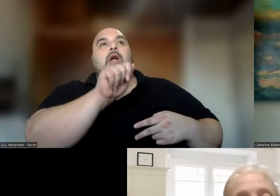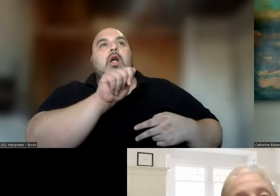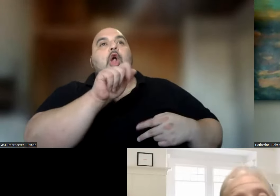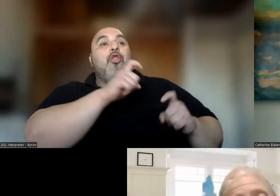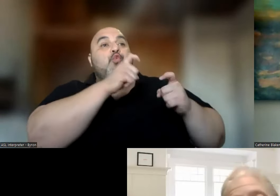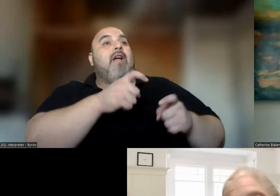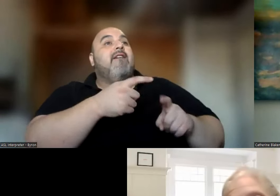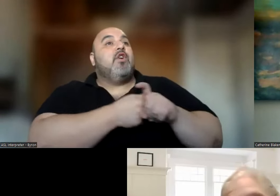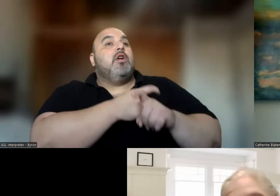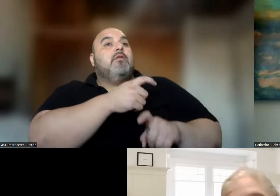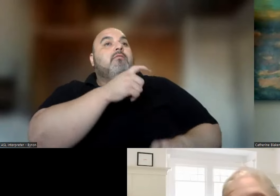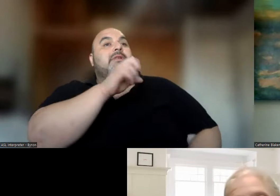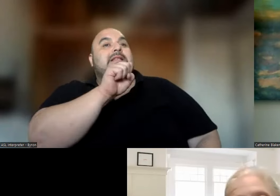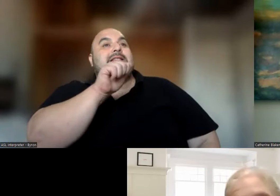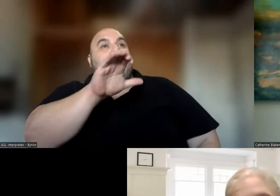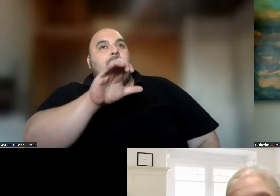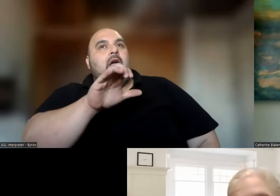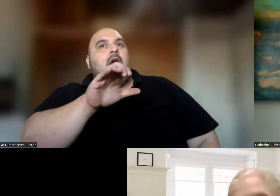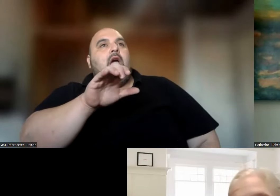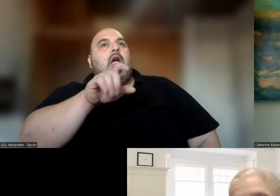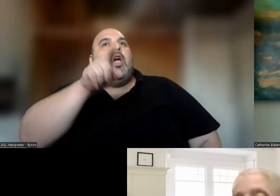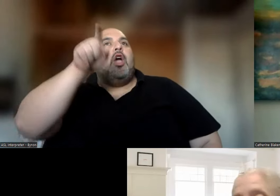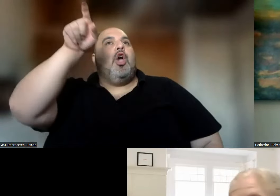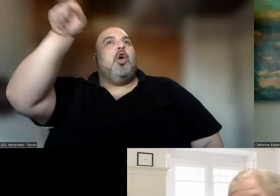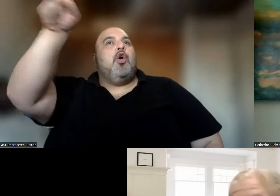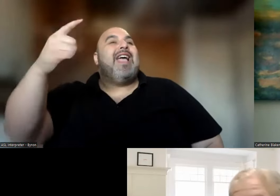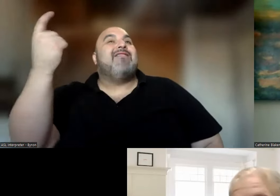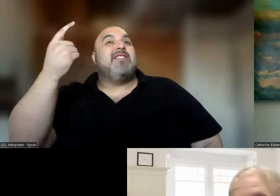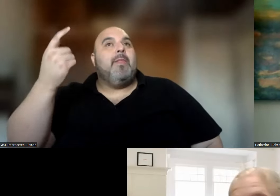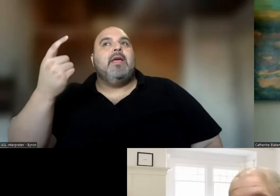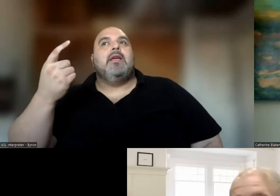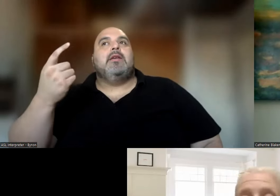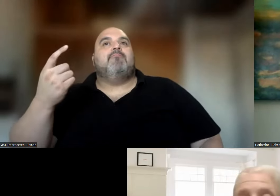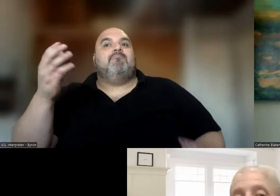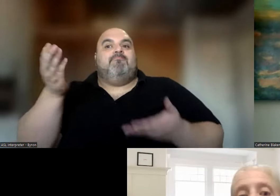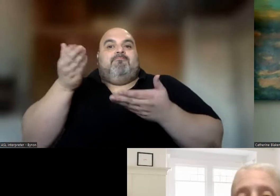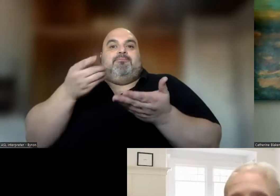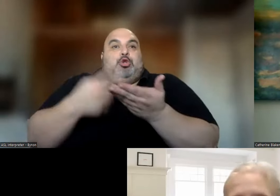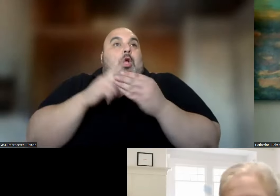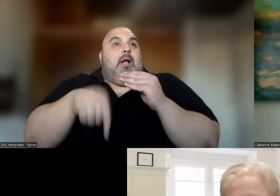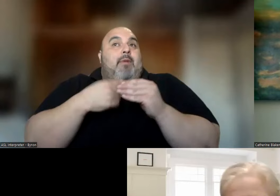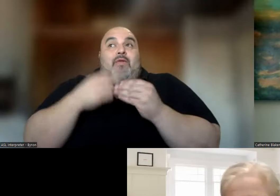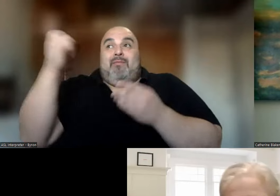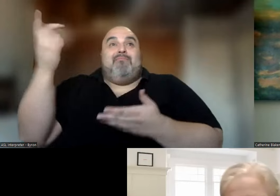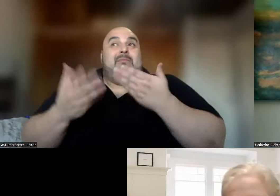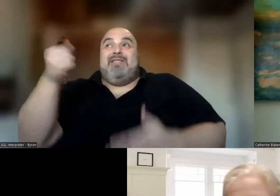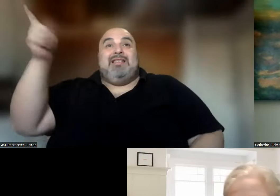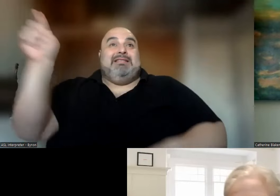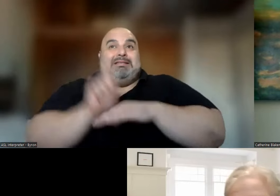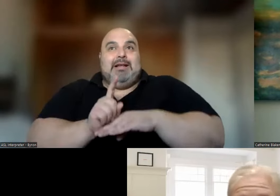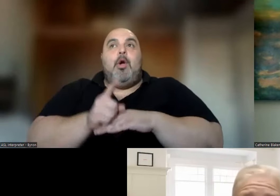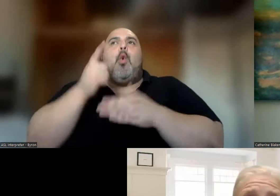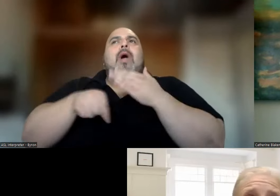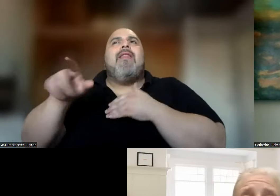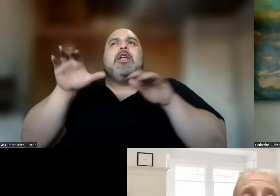Sacramento. As that gets further out and they've got something to talk about, it'd be very cool to have them come and say, what are they doing to make Sacramento County more